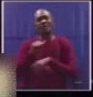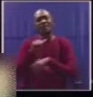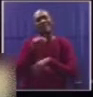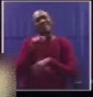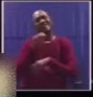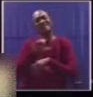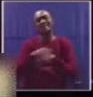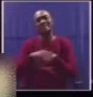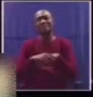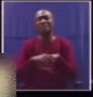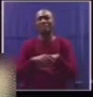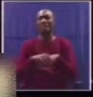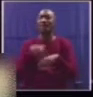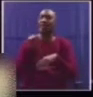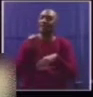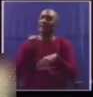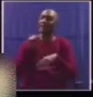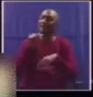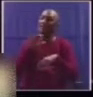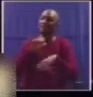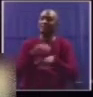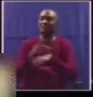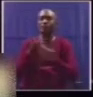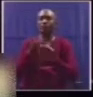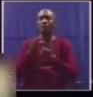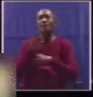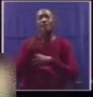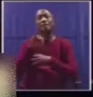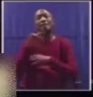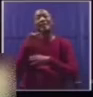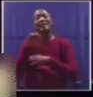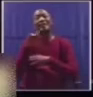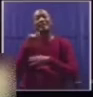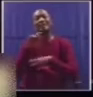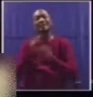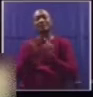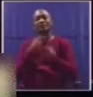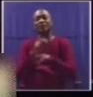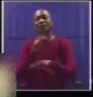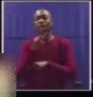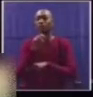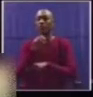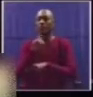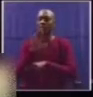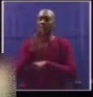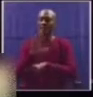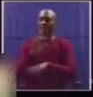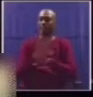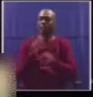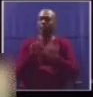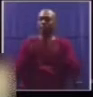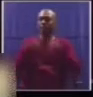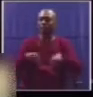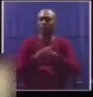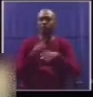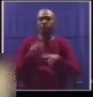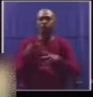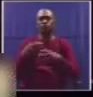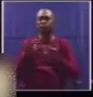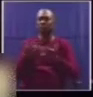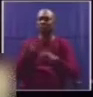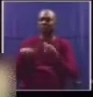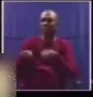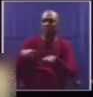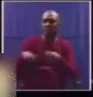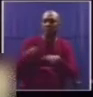ANC, through a Bill Gates mandate given in 2009, agreed to manipulate our people and convince them that equal health